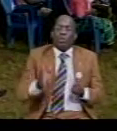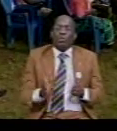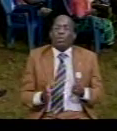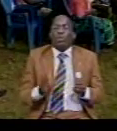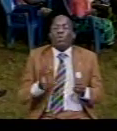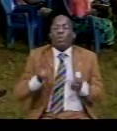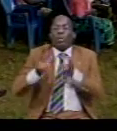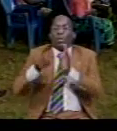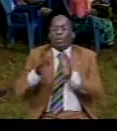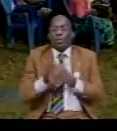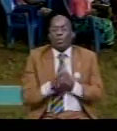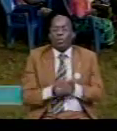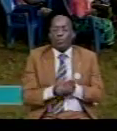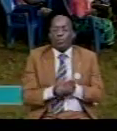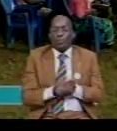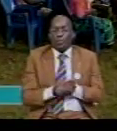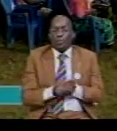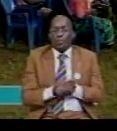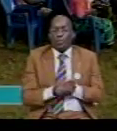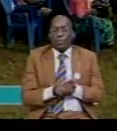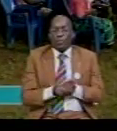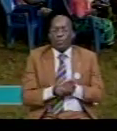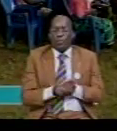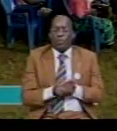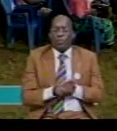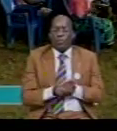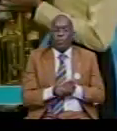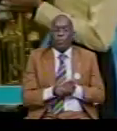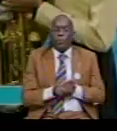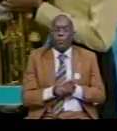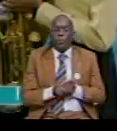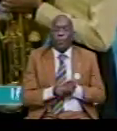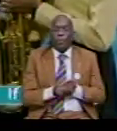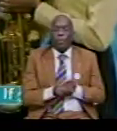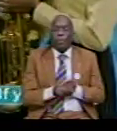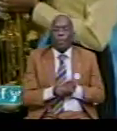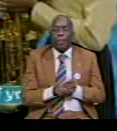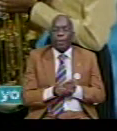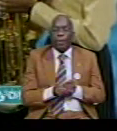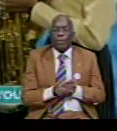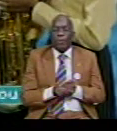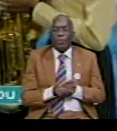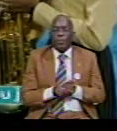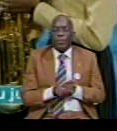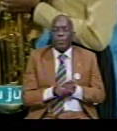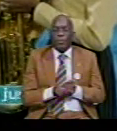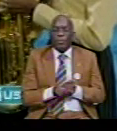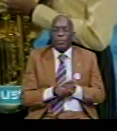Thank you.